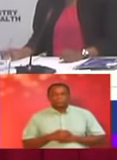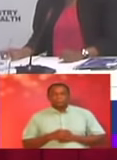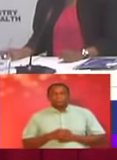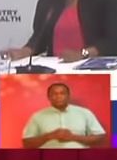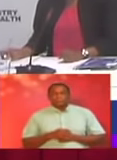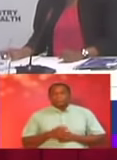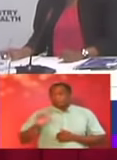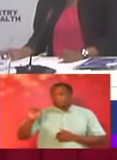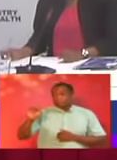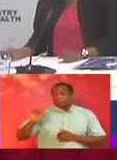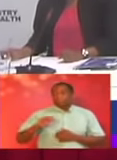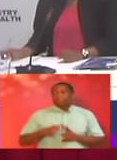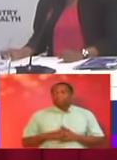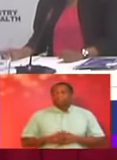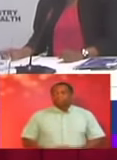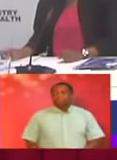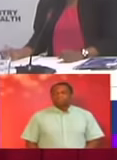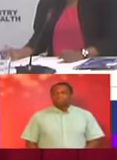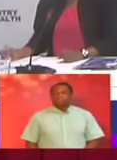TTT, please.